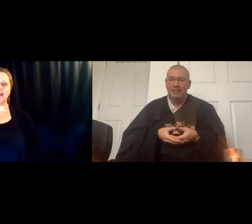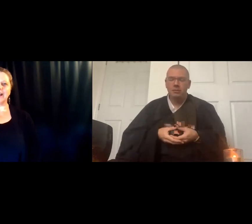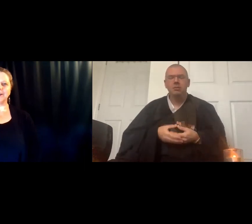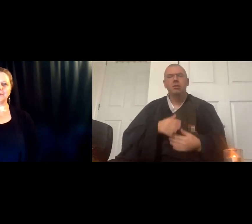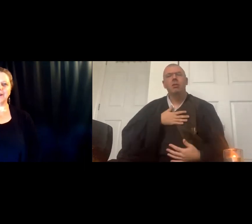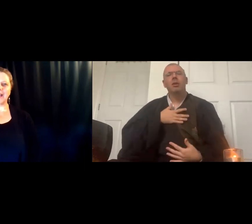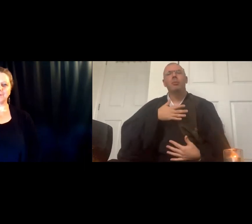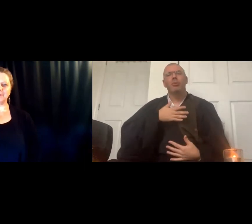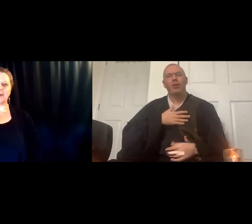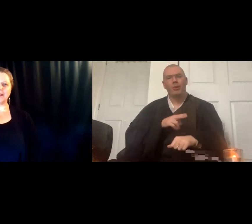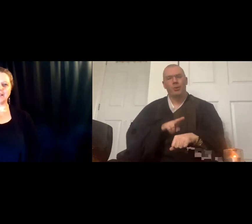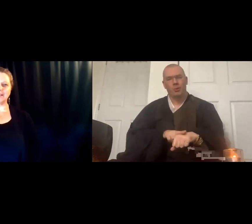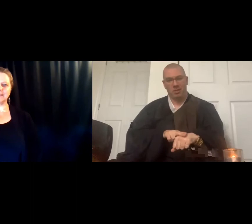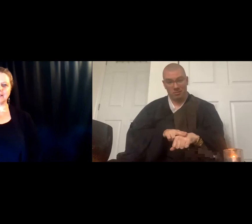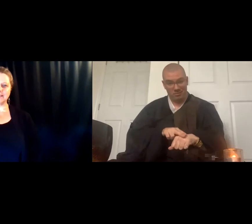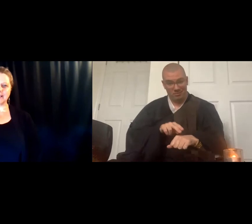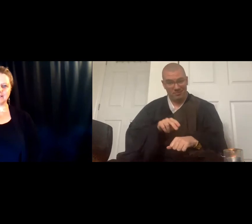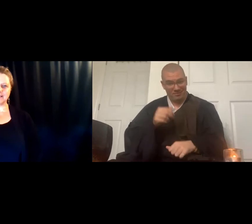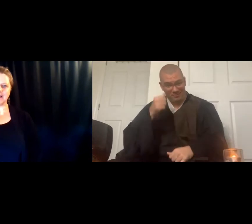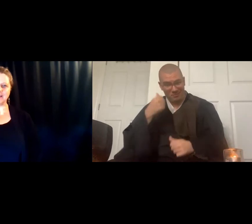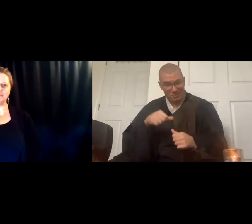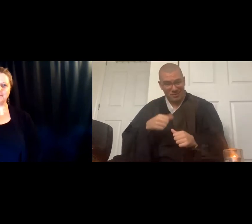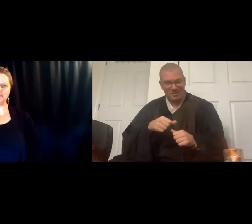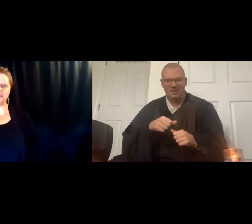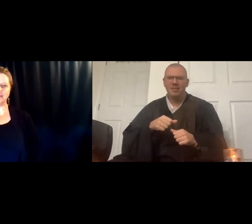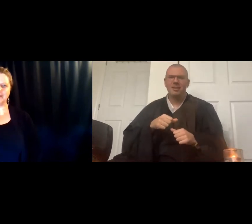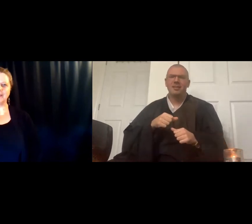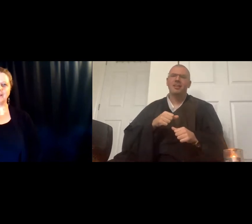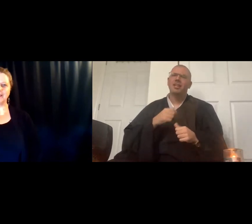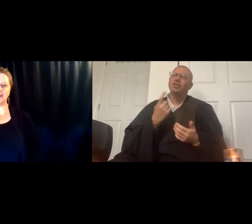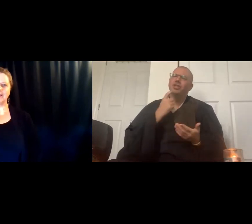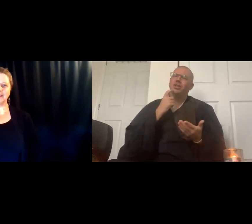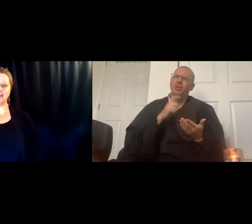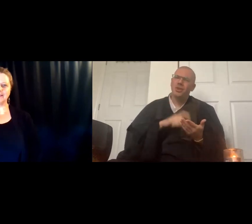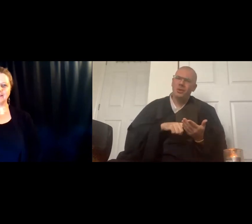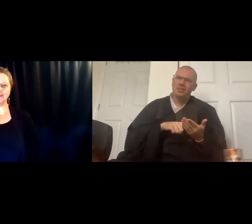And now, as we meditate a second time,